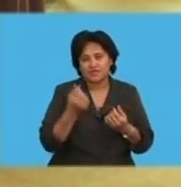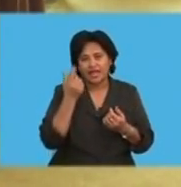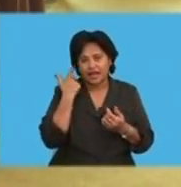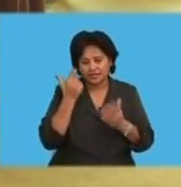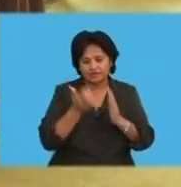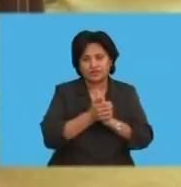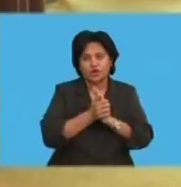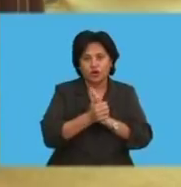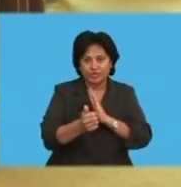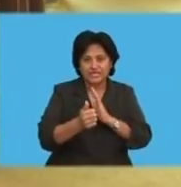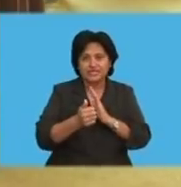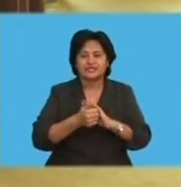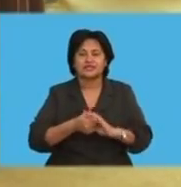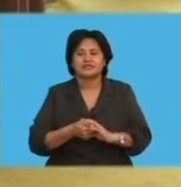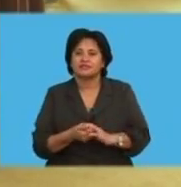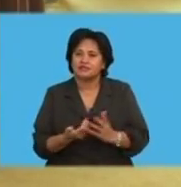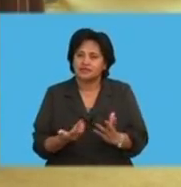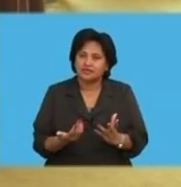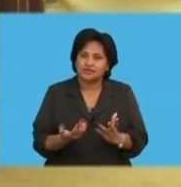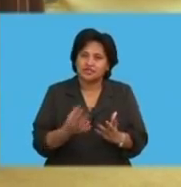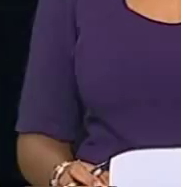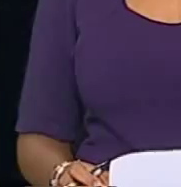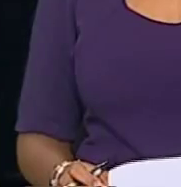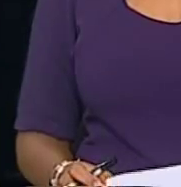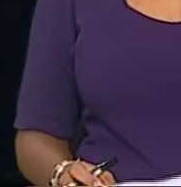contrary to the statement from the Bureau today.